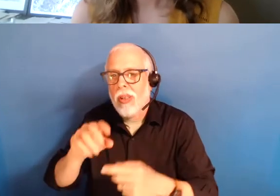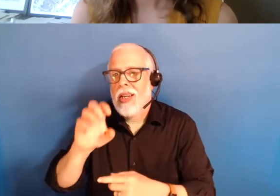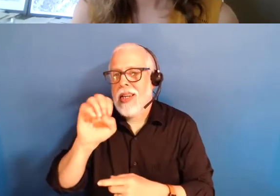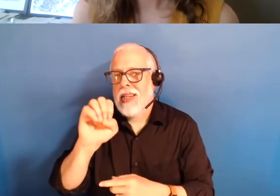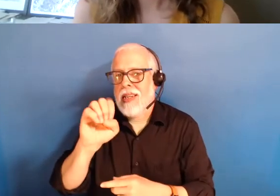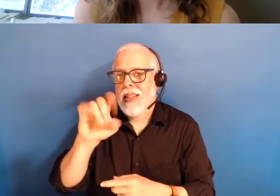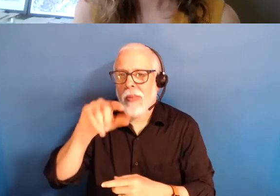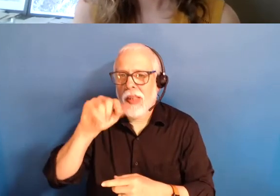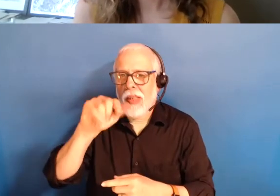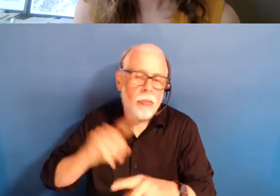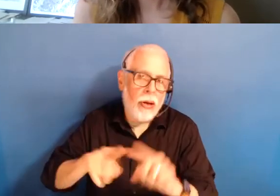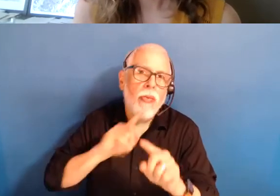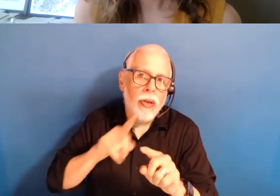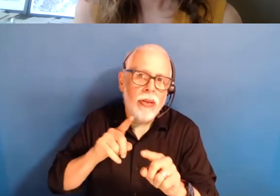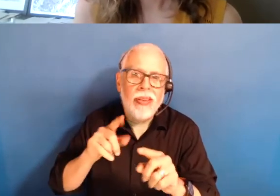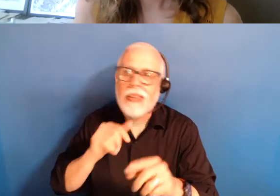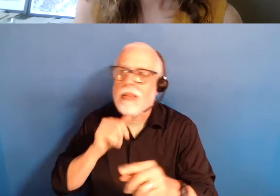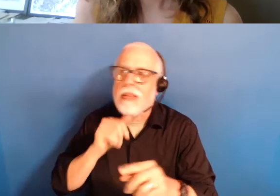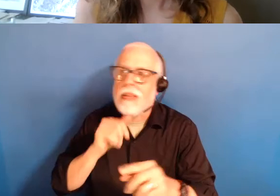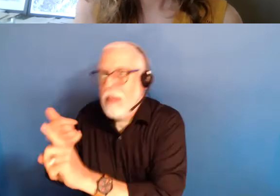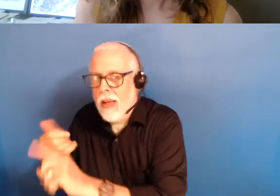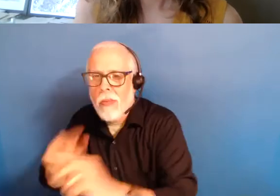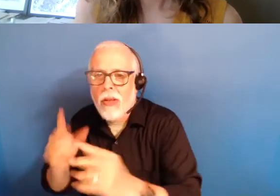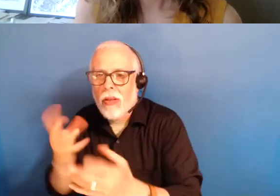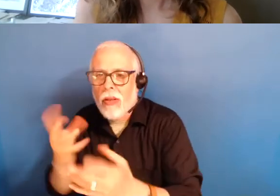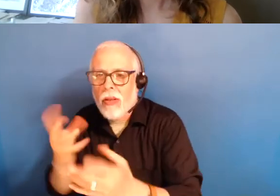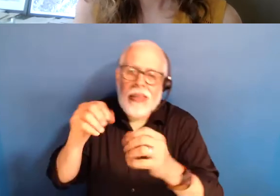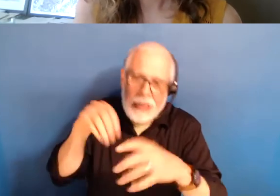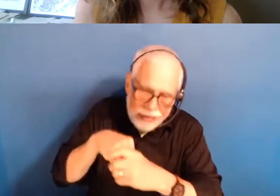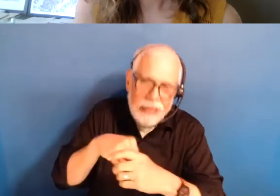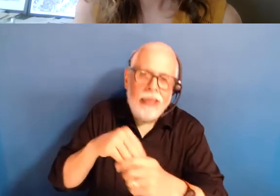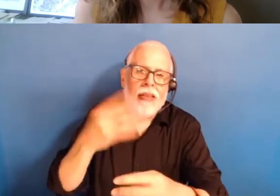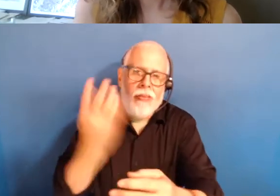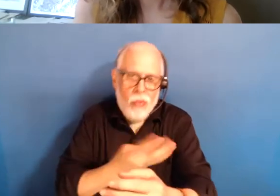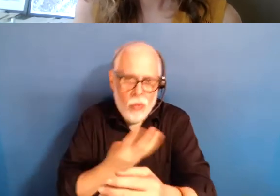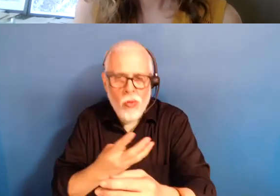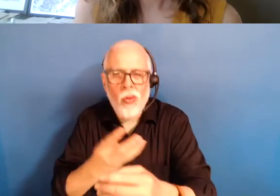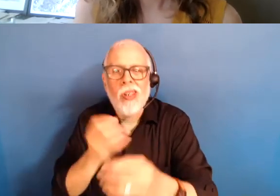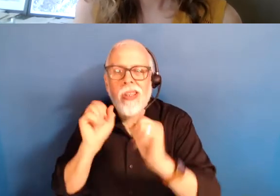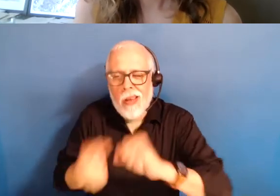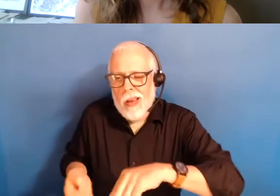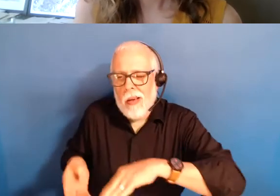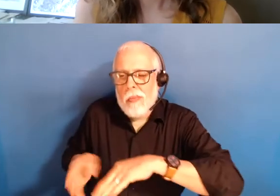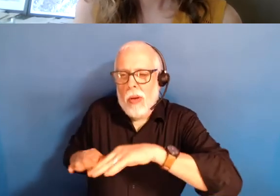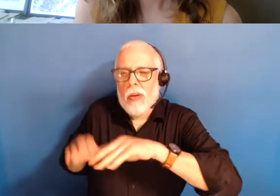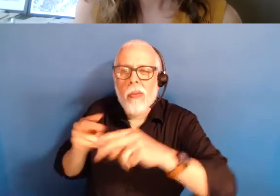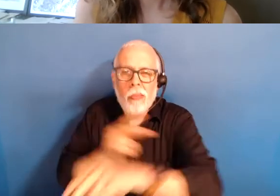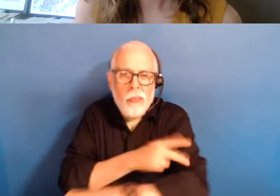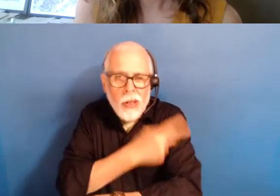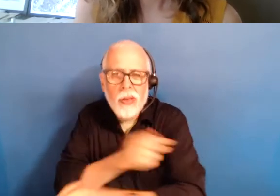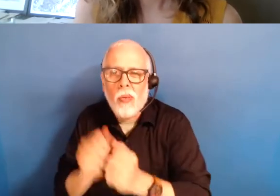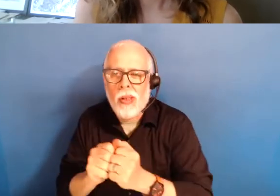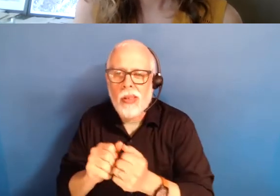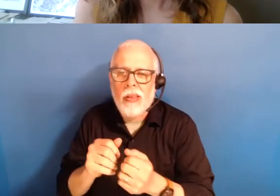but essentially it's not the drug itself, but something that comes with the infusions that can build up in patients with poor